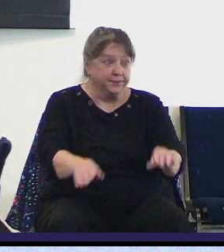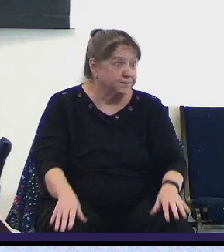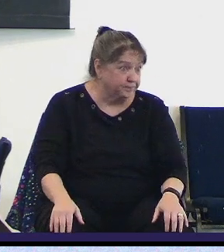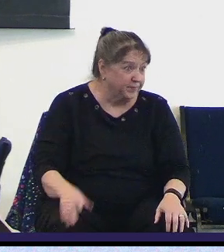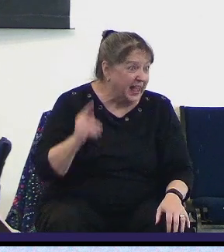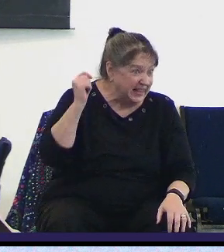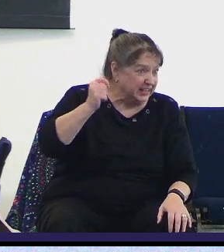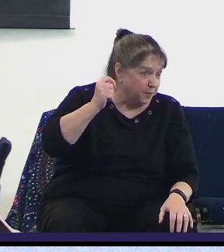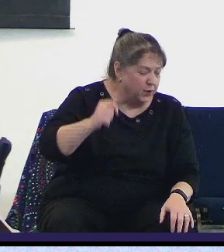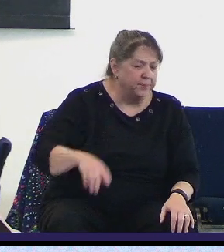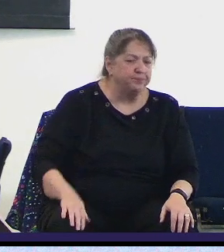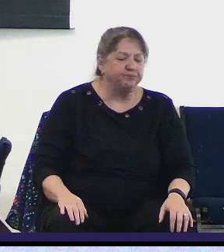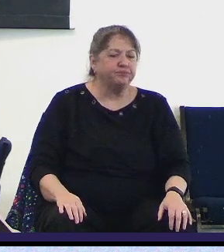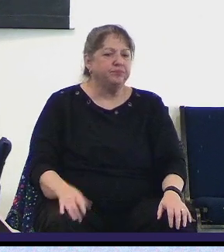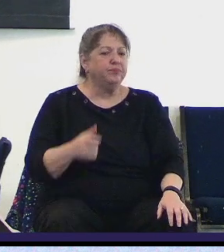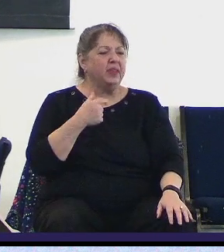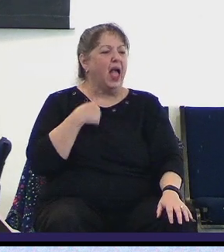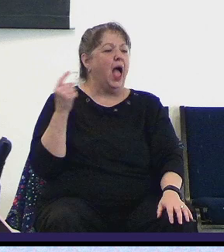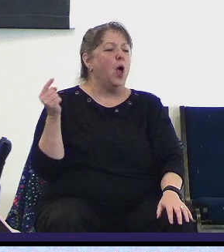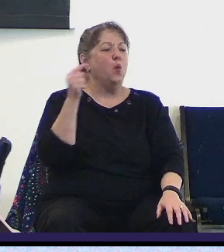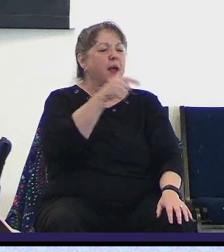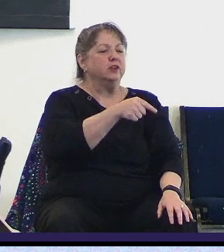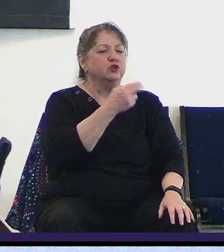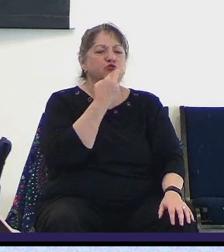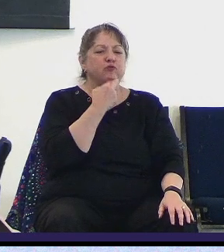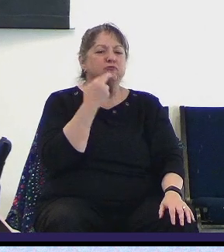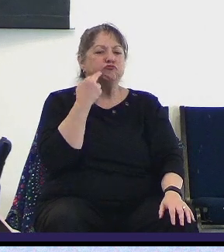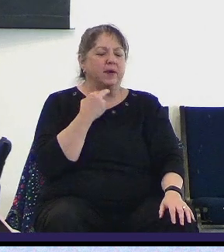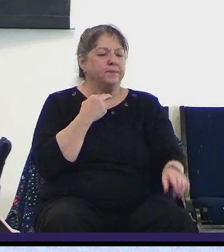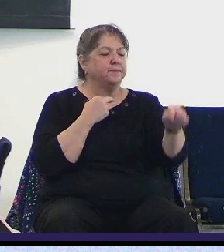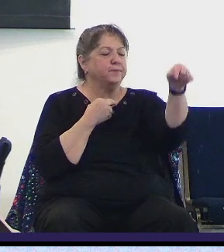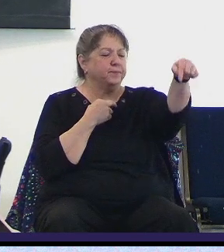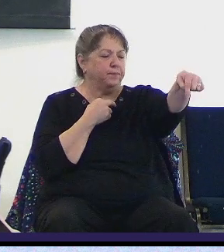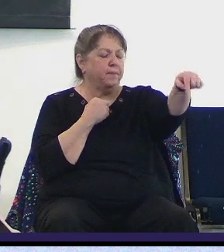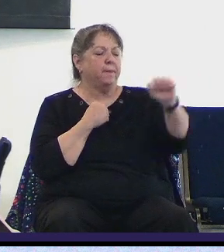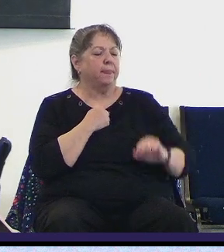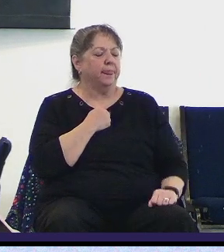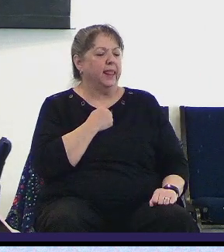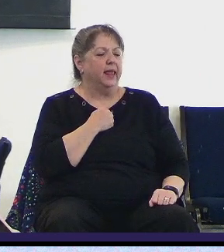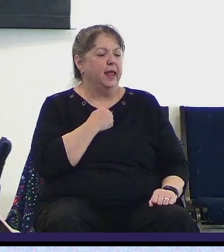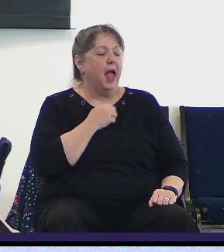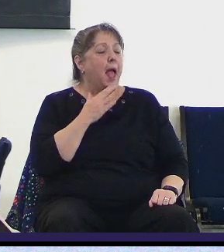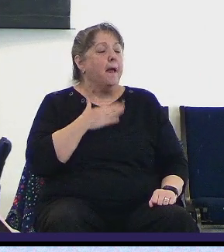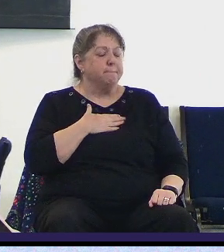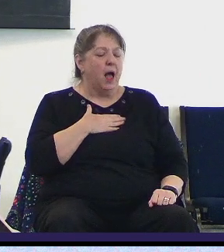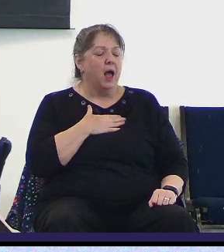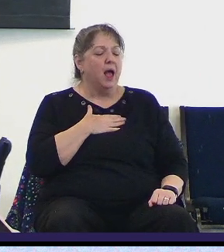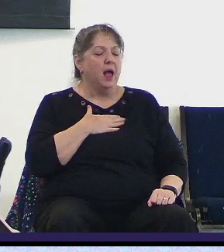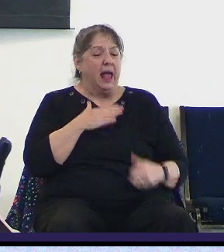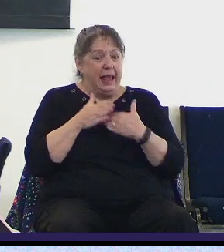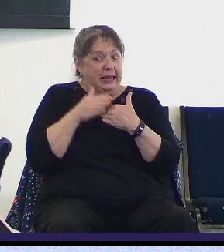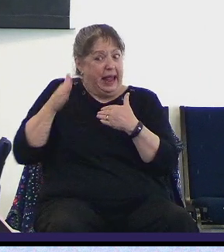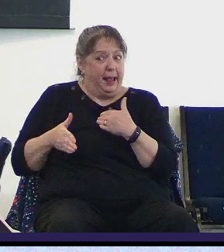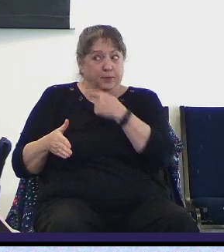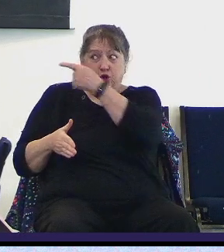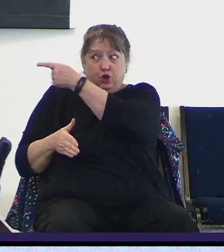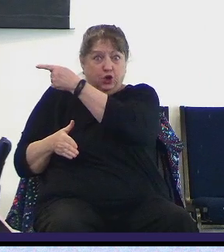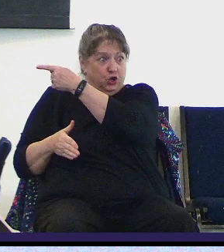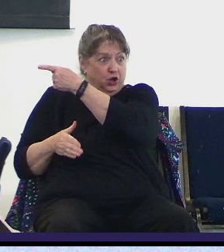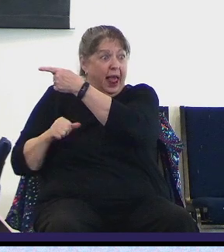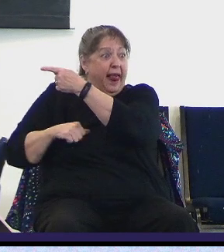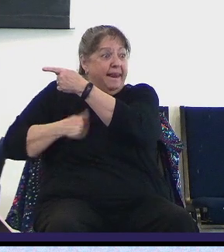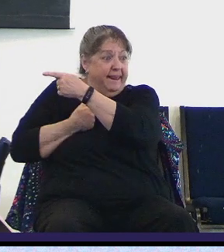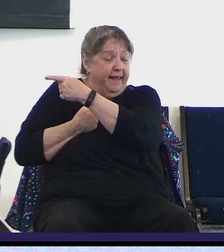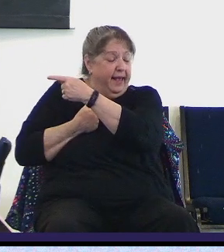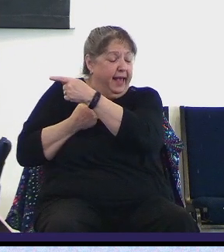I went to this restaurant where my neighbor lives at, and some of you know that we've been praying for them. They're Muslims. We've actually done work in their